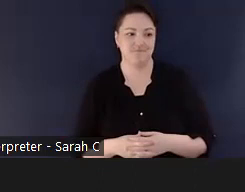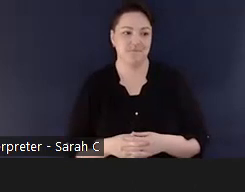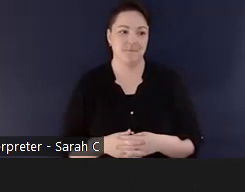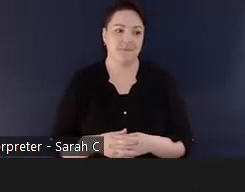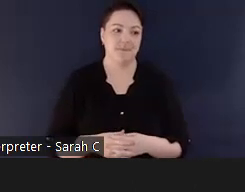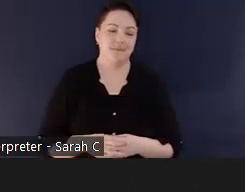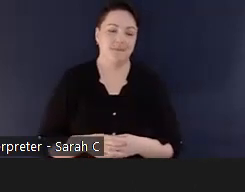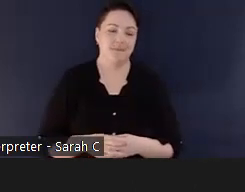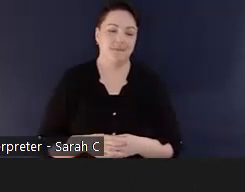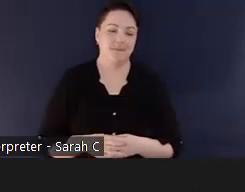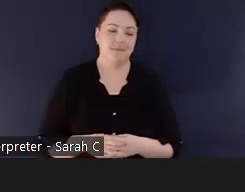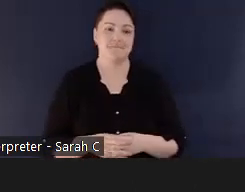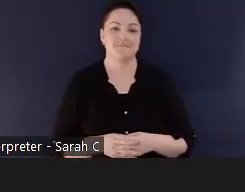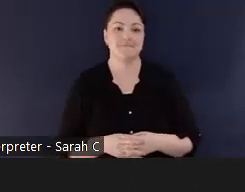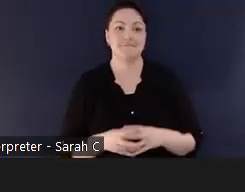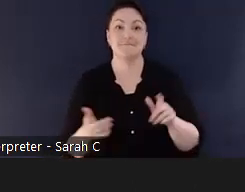And I'll hand it back to Hannah.